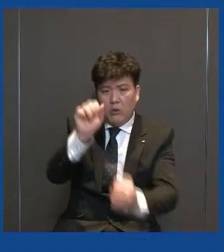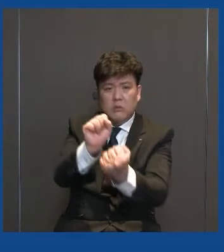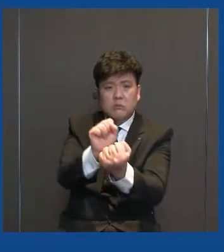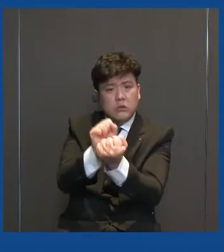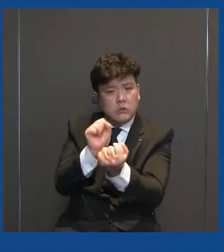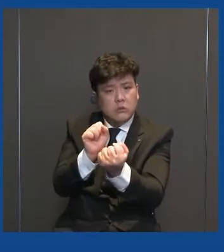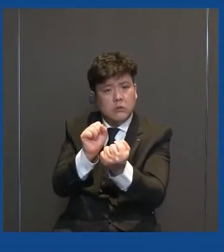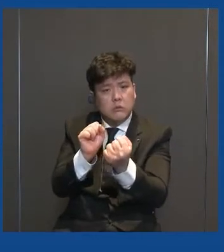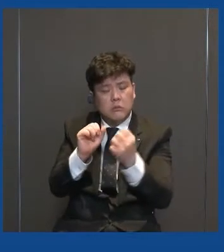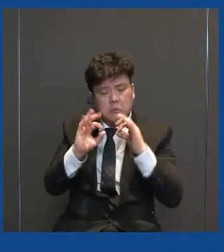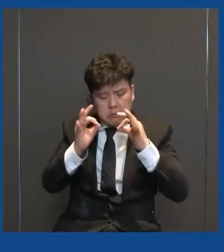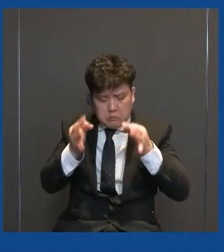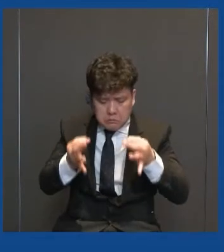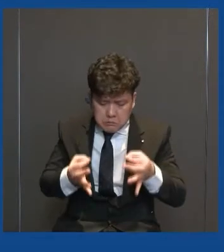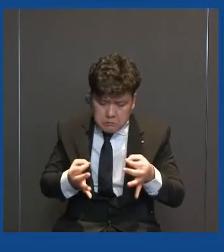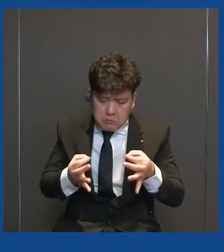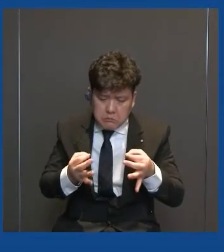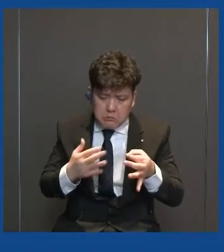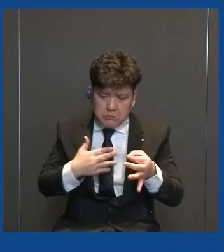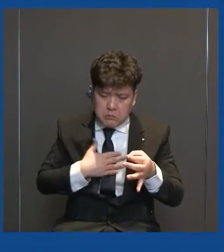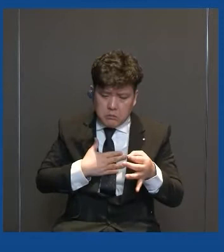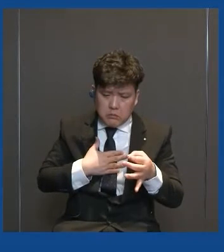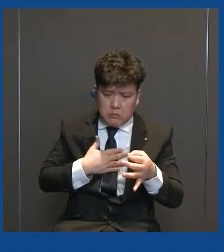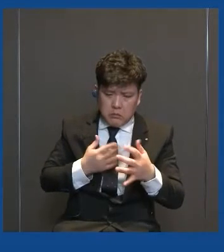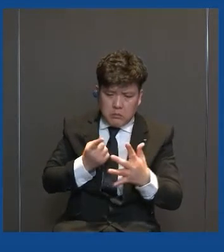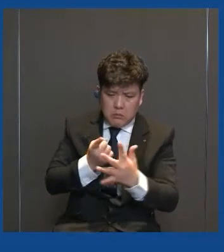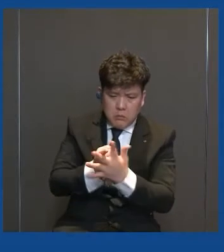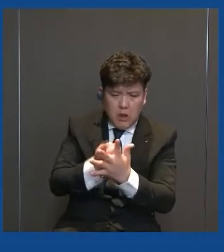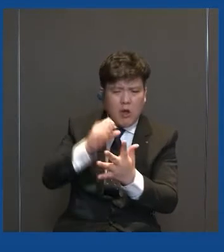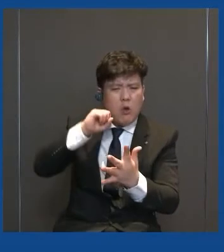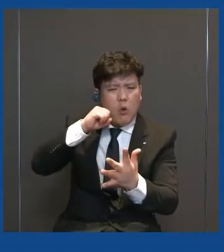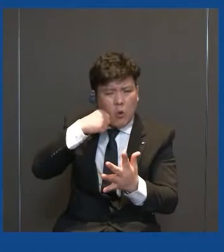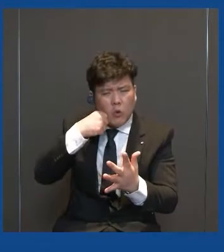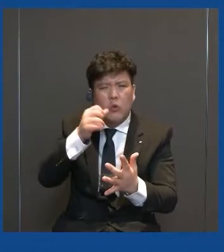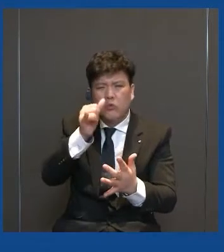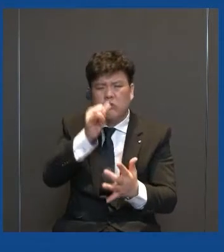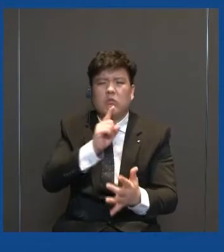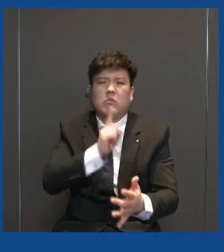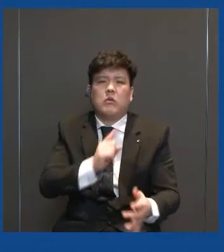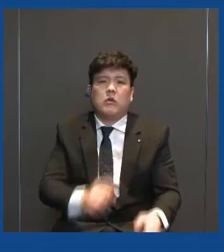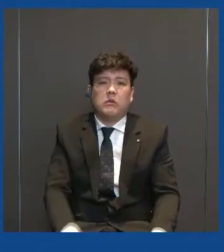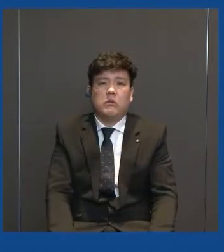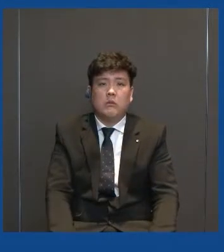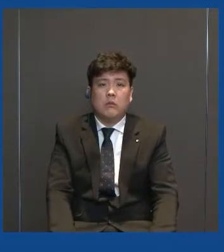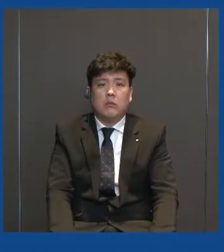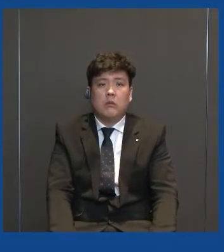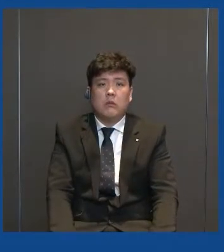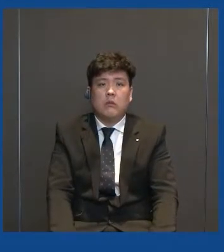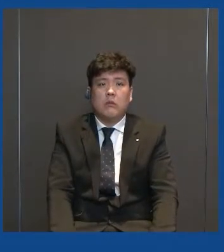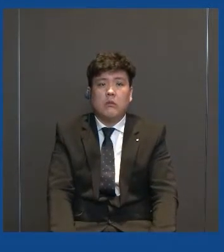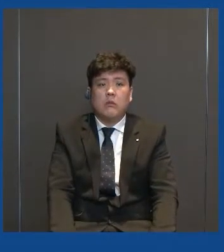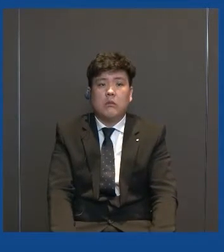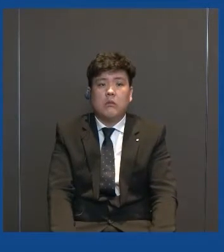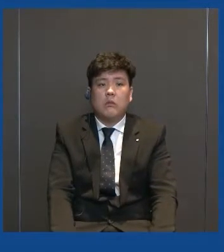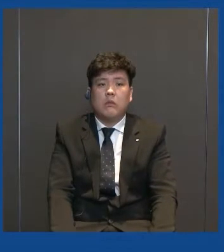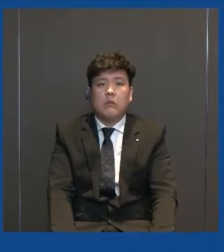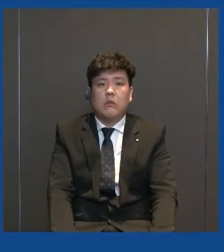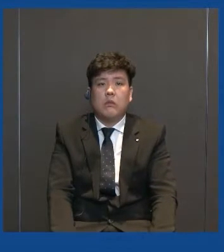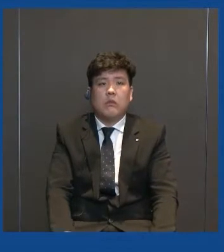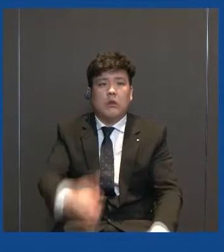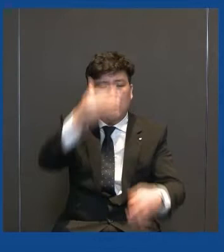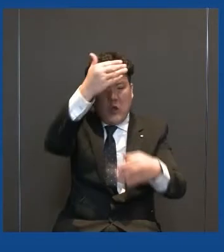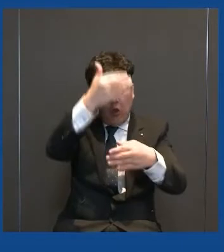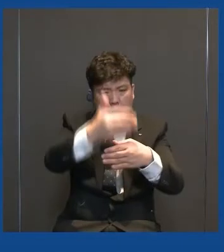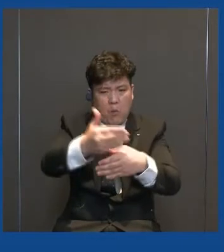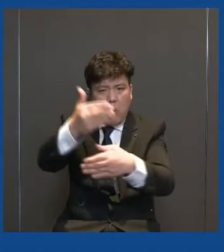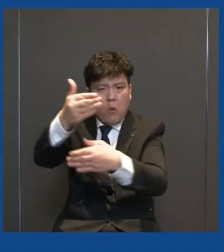So we've seen different initiatives to support the elderly in during lockdown.